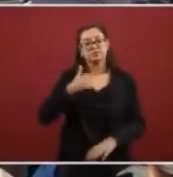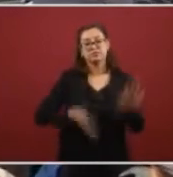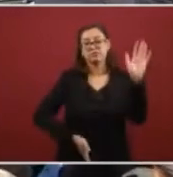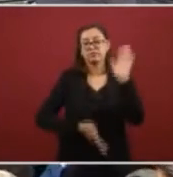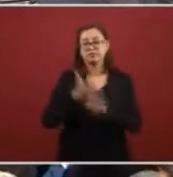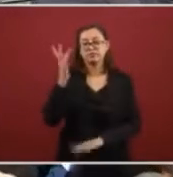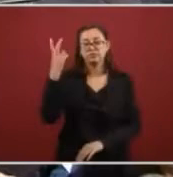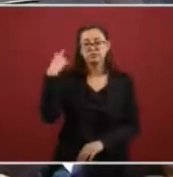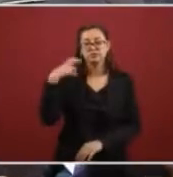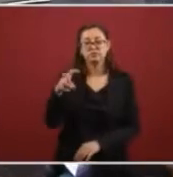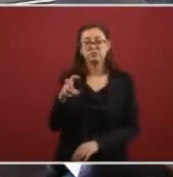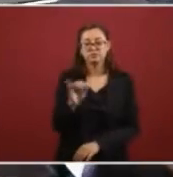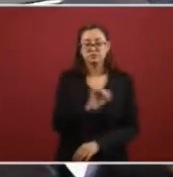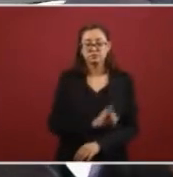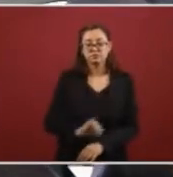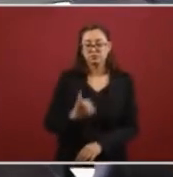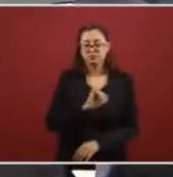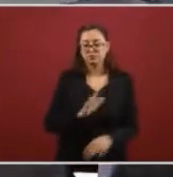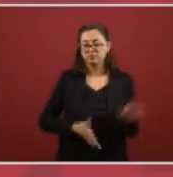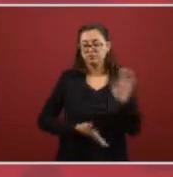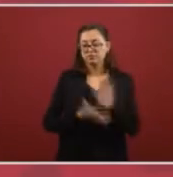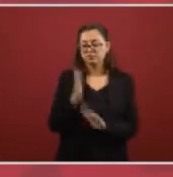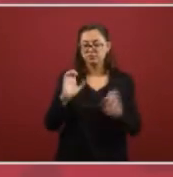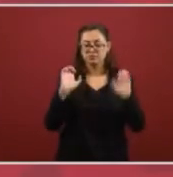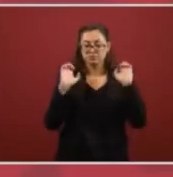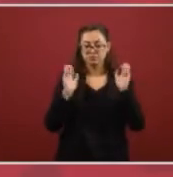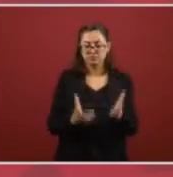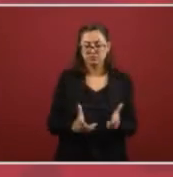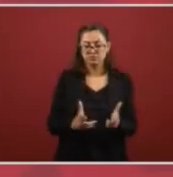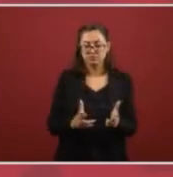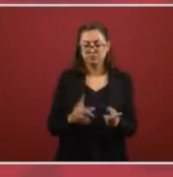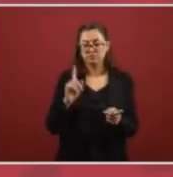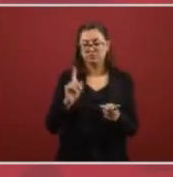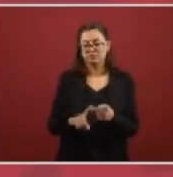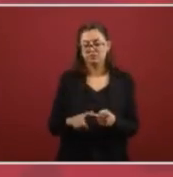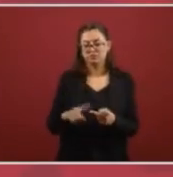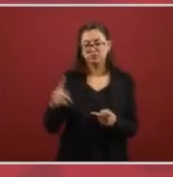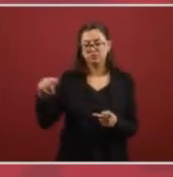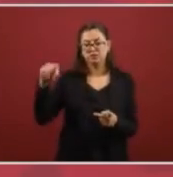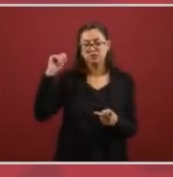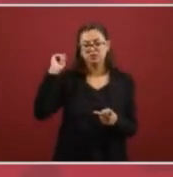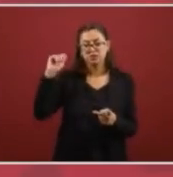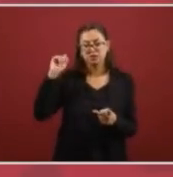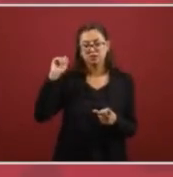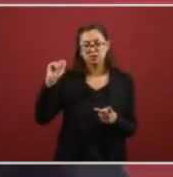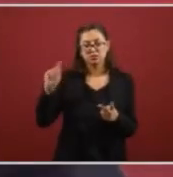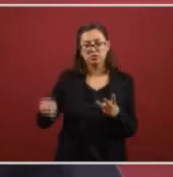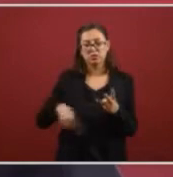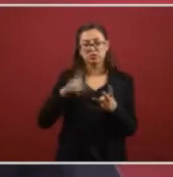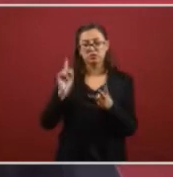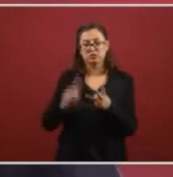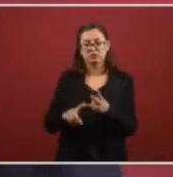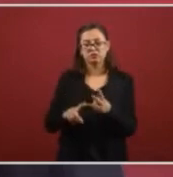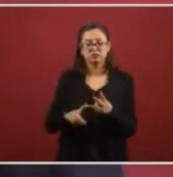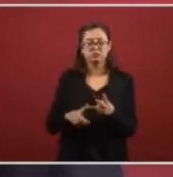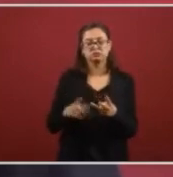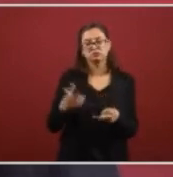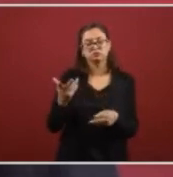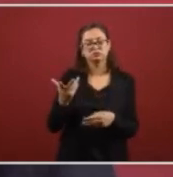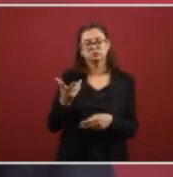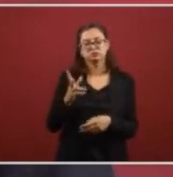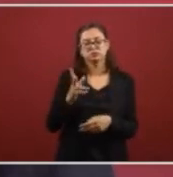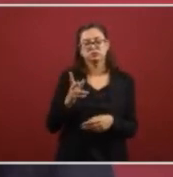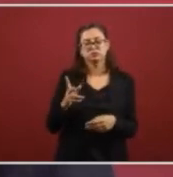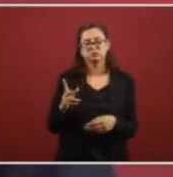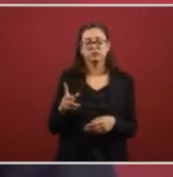Because we'll go out on Thursday, we're going to Chiapas, and we're going to be in Tabasco. In the